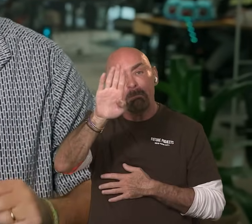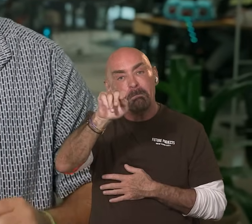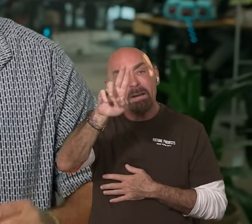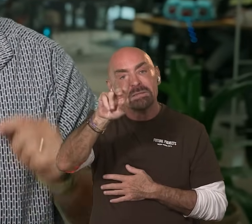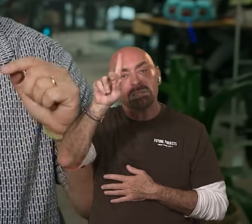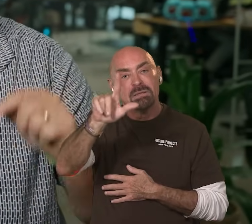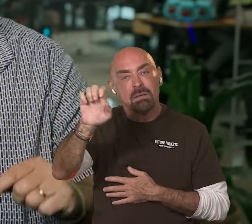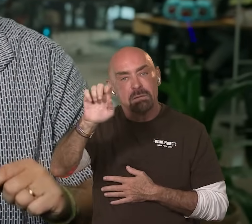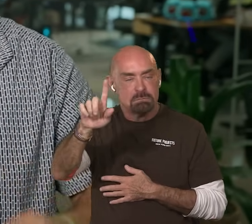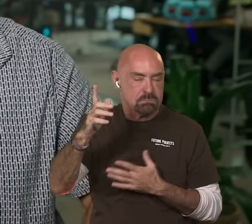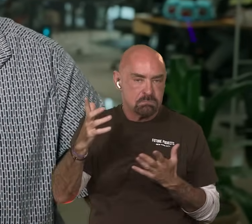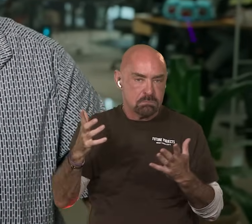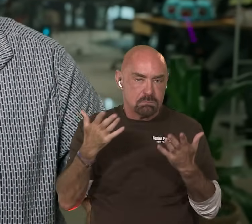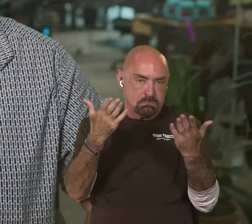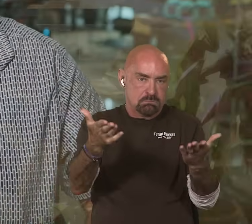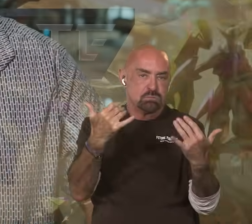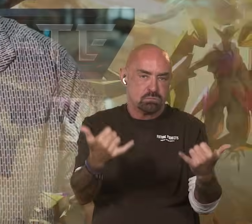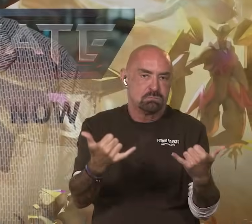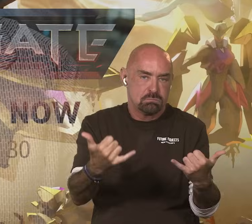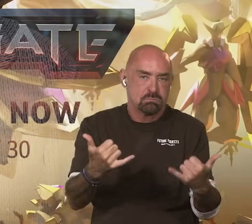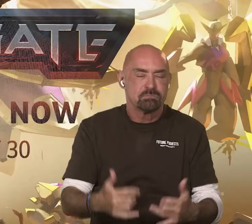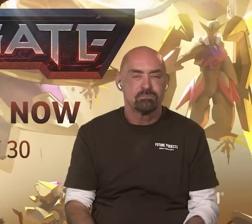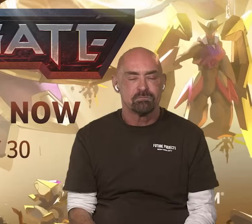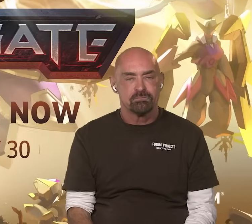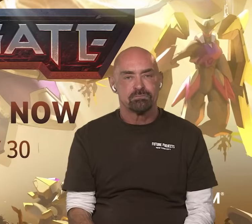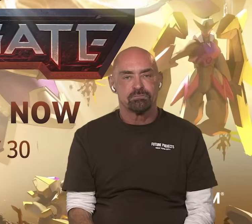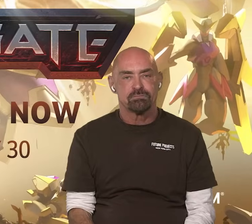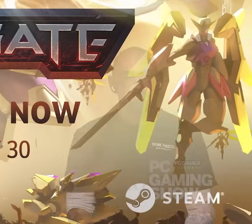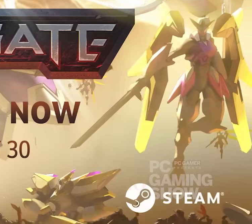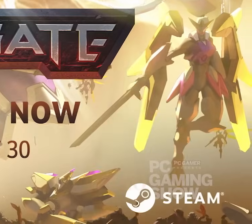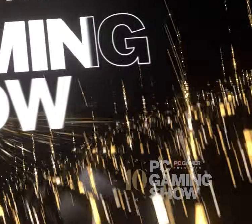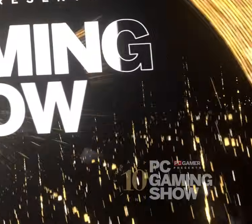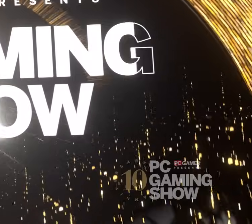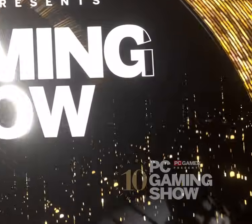our bundles that's available today.